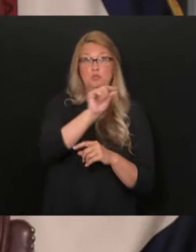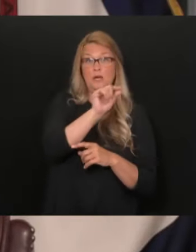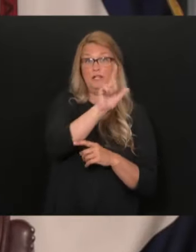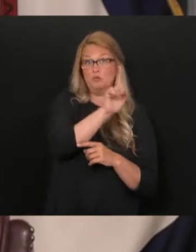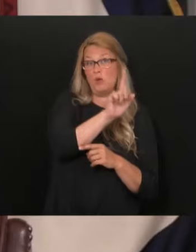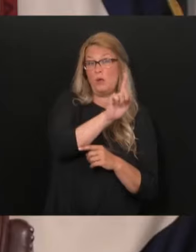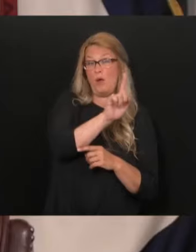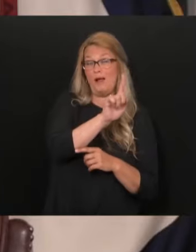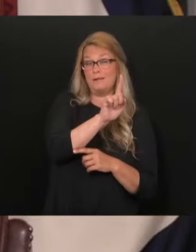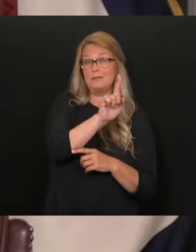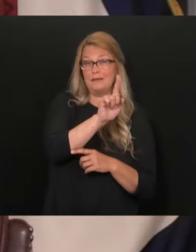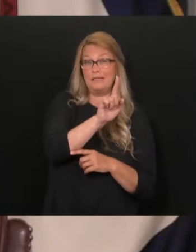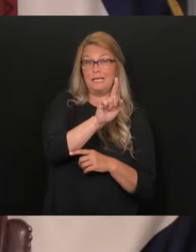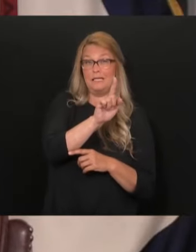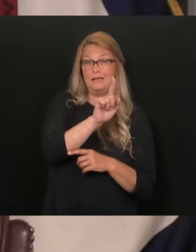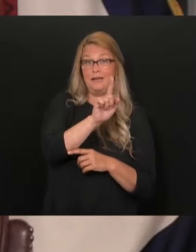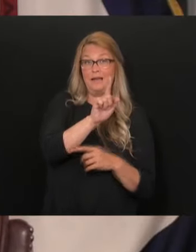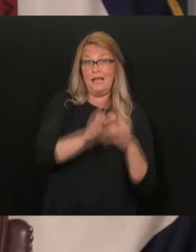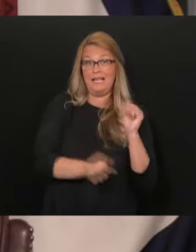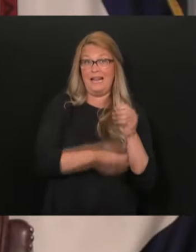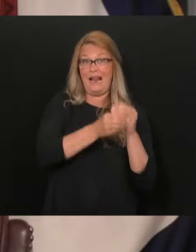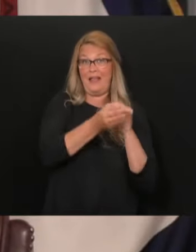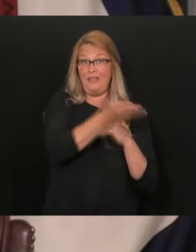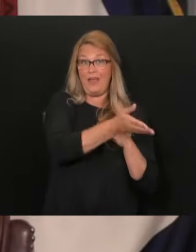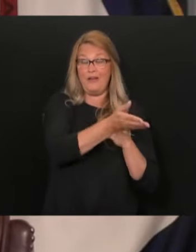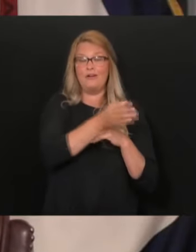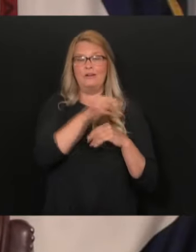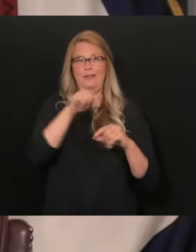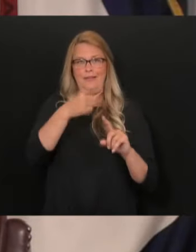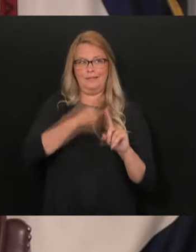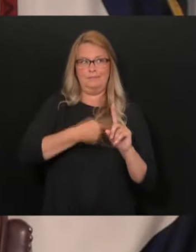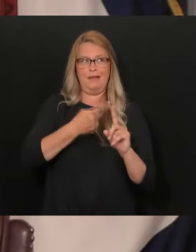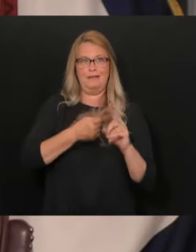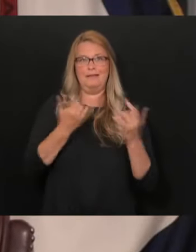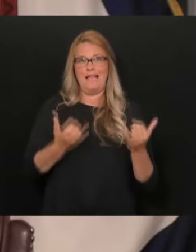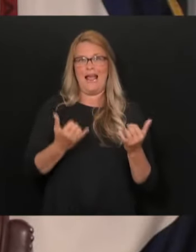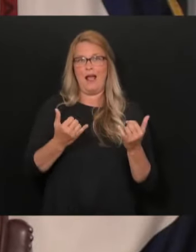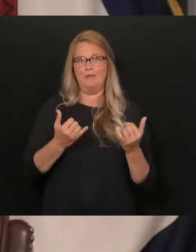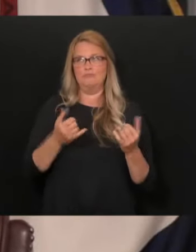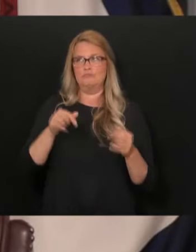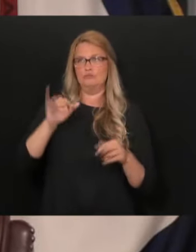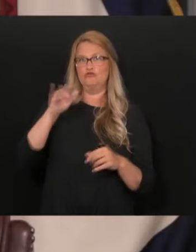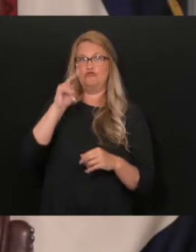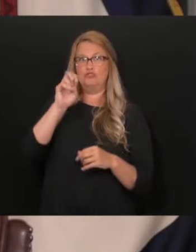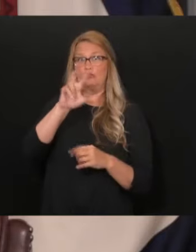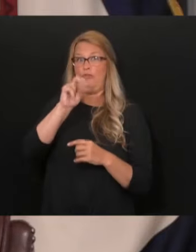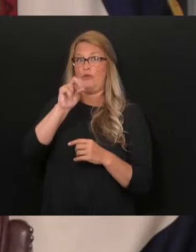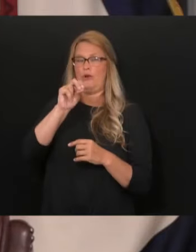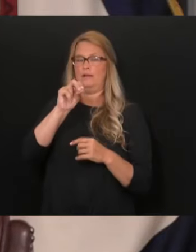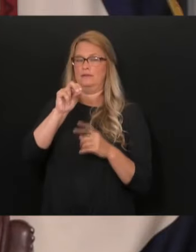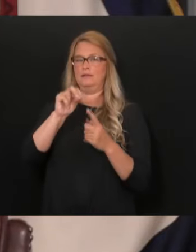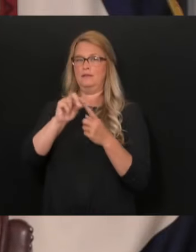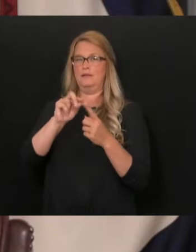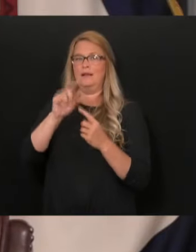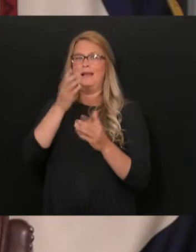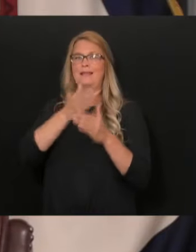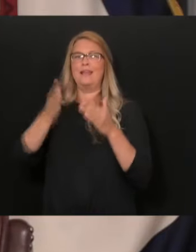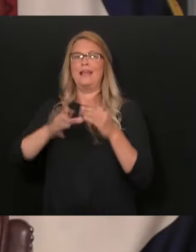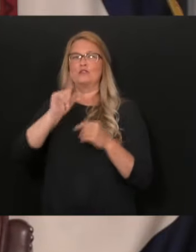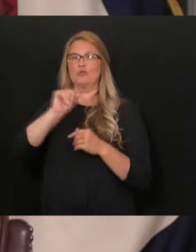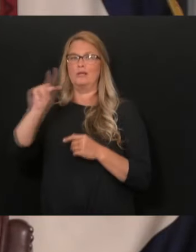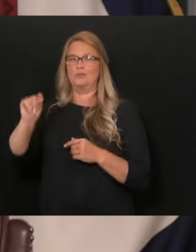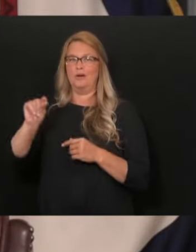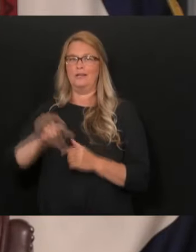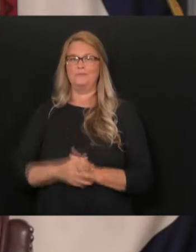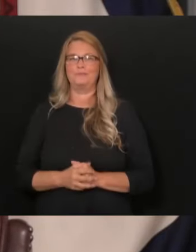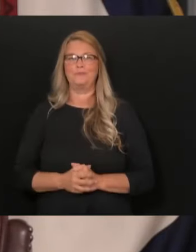2021, because naturally at the end of this month we're in 2021. Now, and the last part of the whole thing is just this,